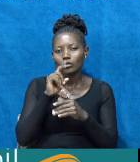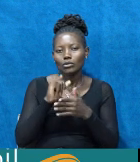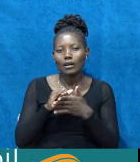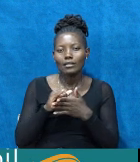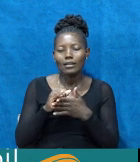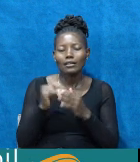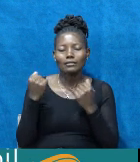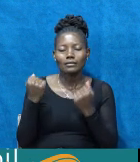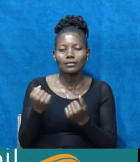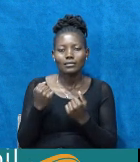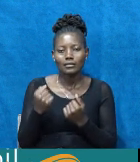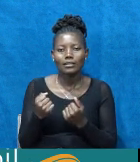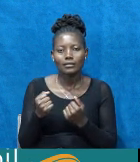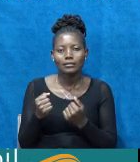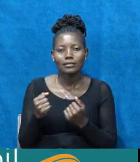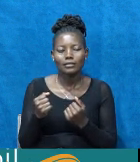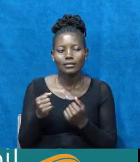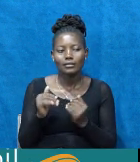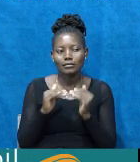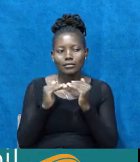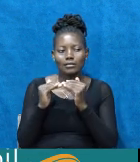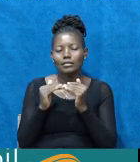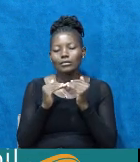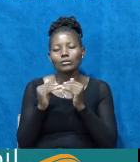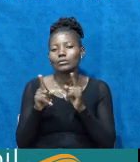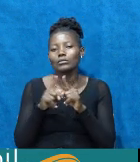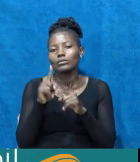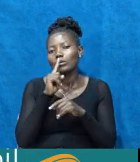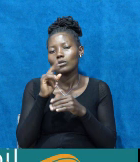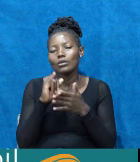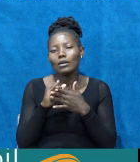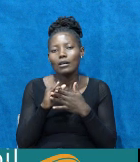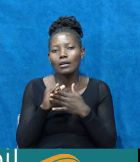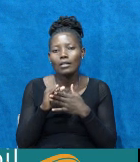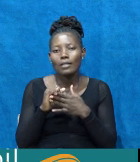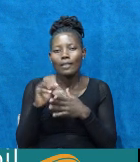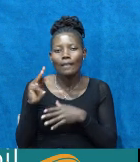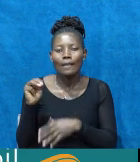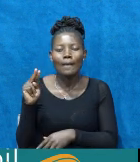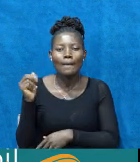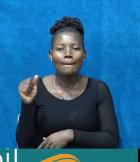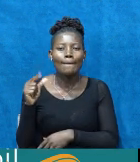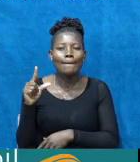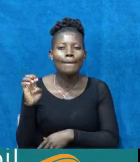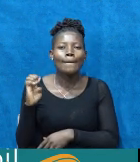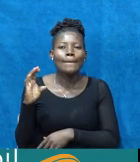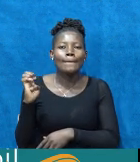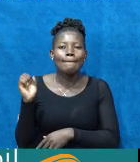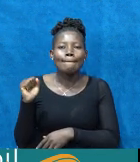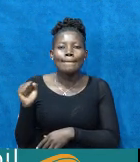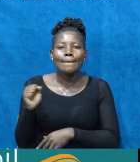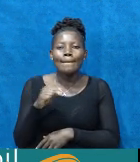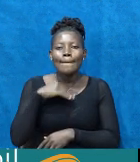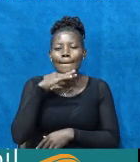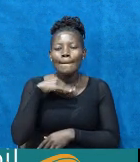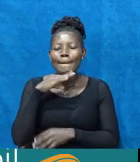has both carbohydrate and has both protein, it will be able to ensure that muscle health is maintained. It will be able to ensure that